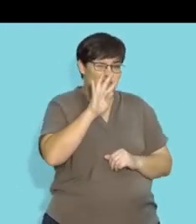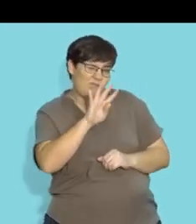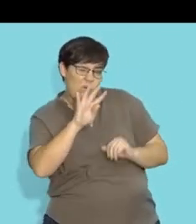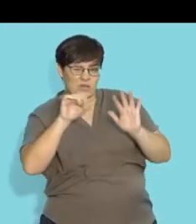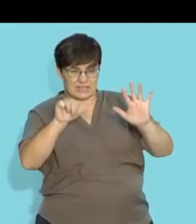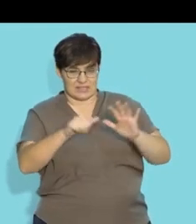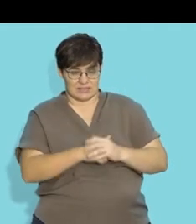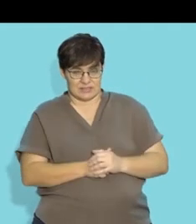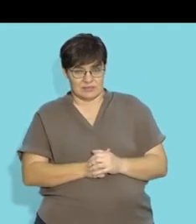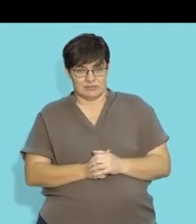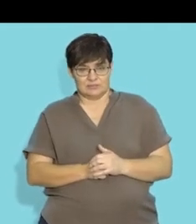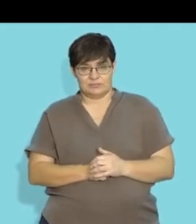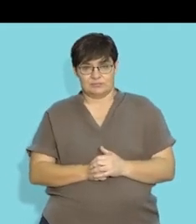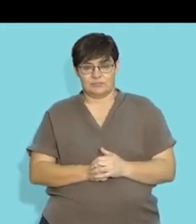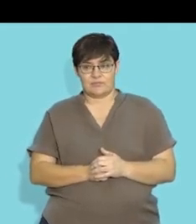10.46.